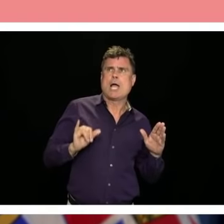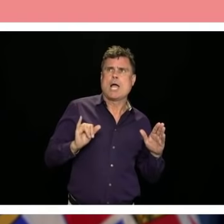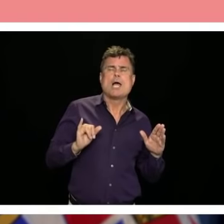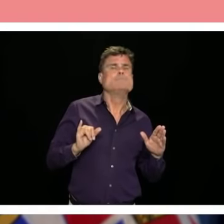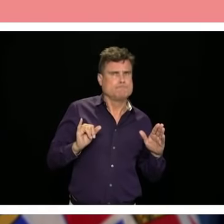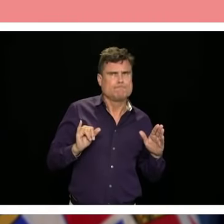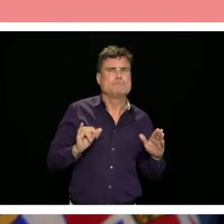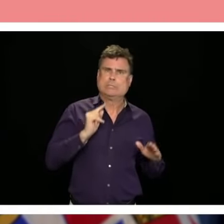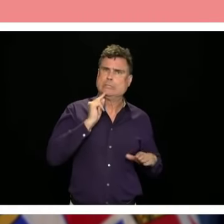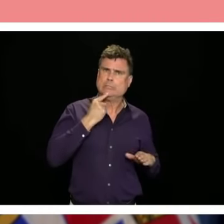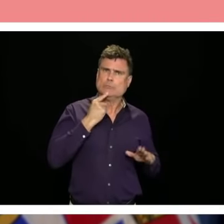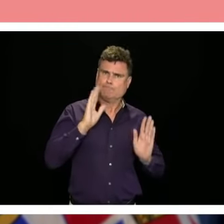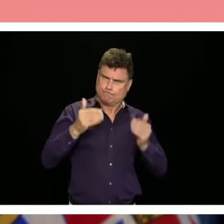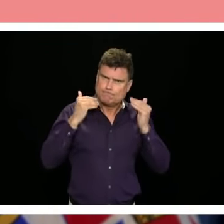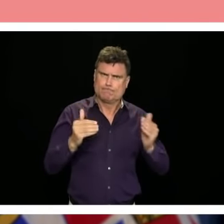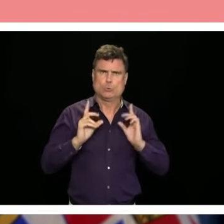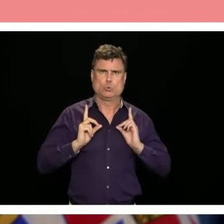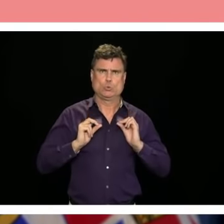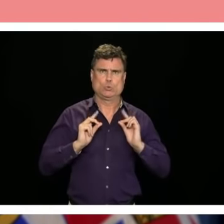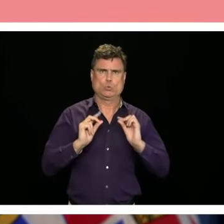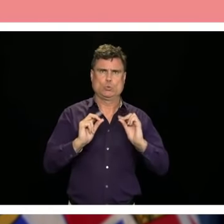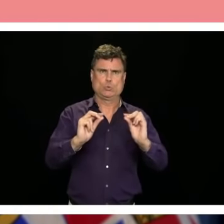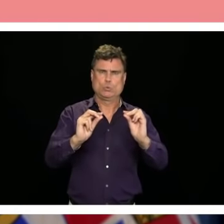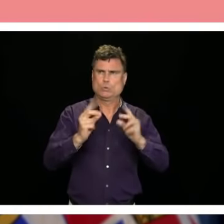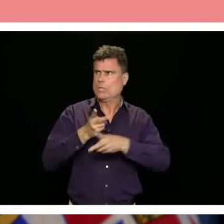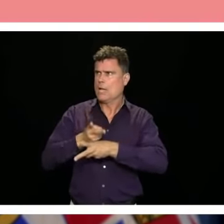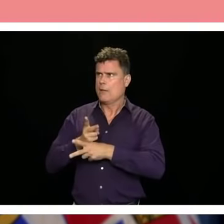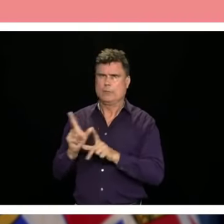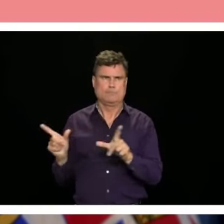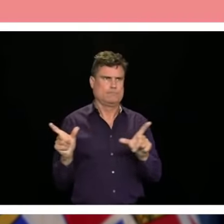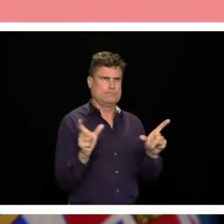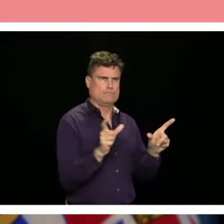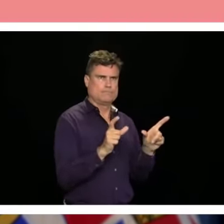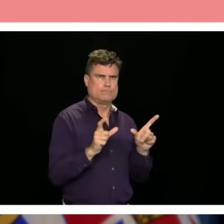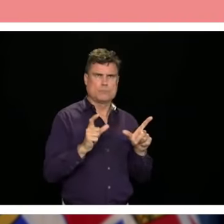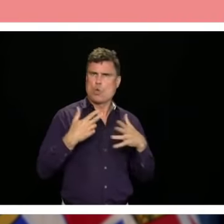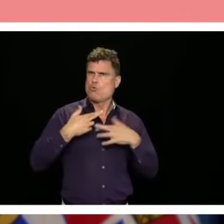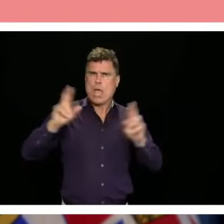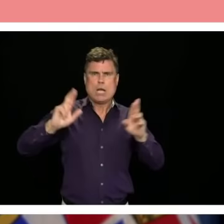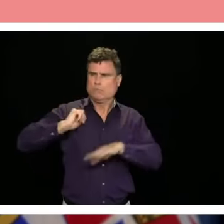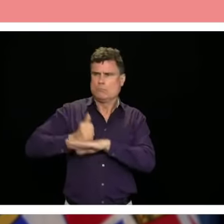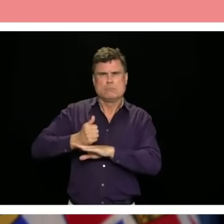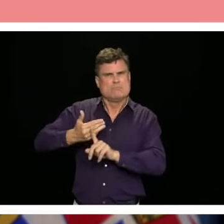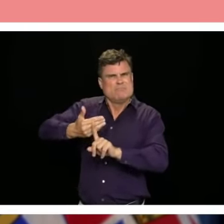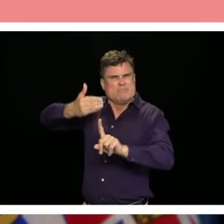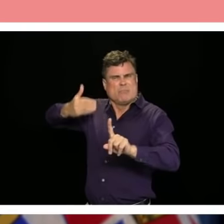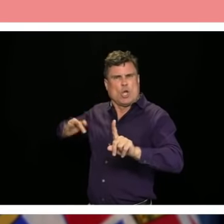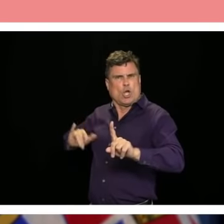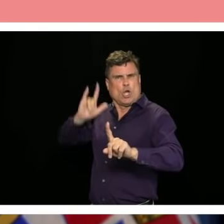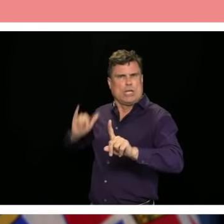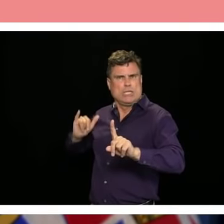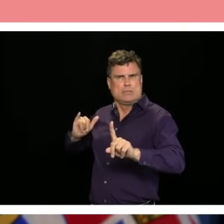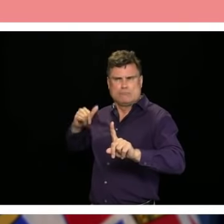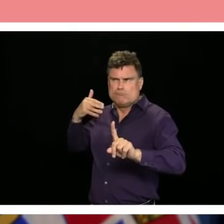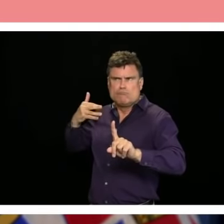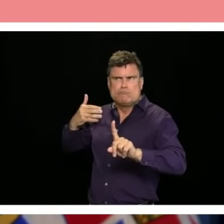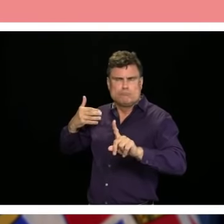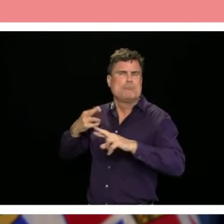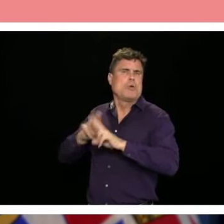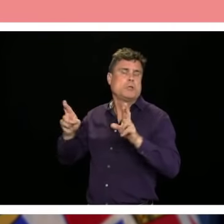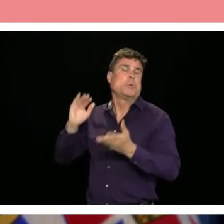early on, when we know that most of the introductions into BC and into Canada and everywhere else in the world were coming from China, where we